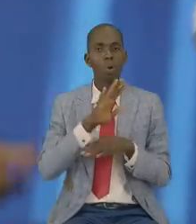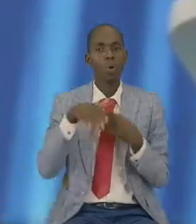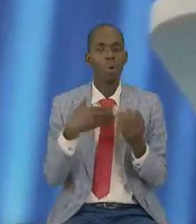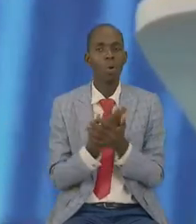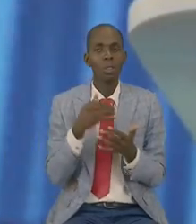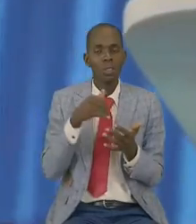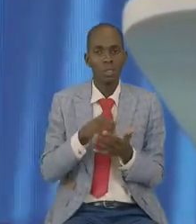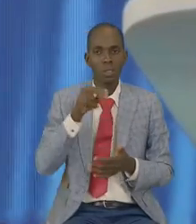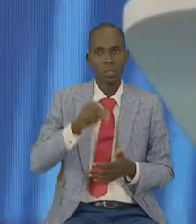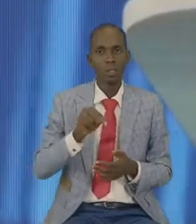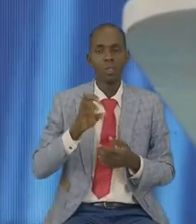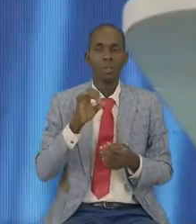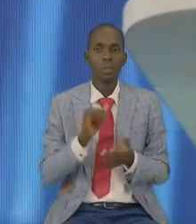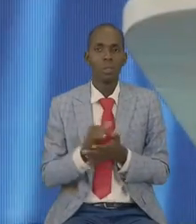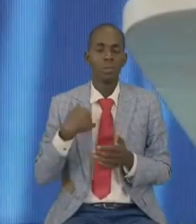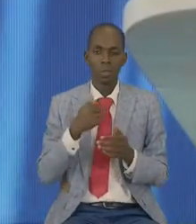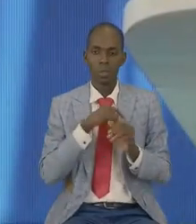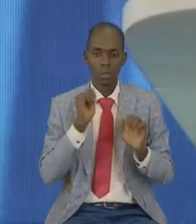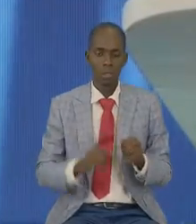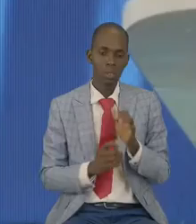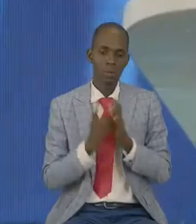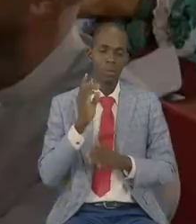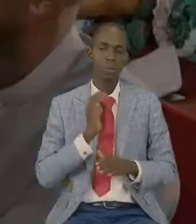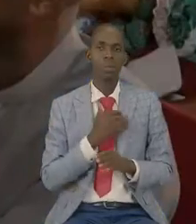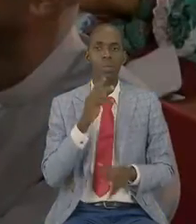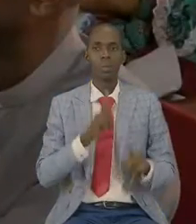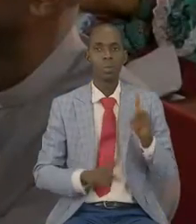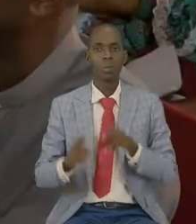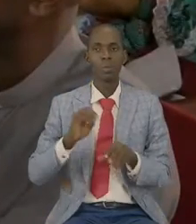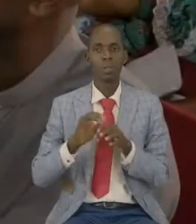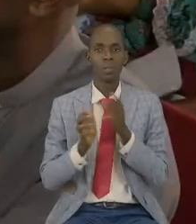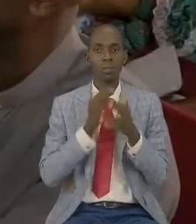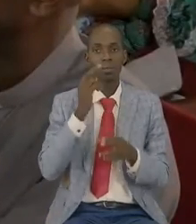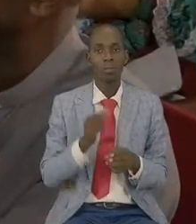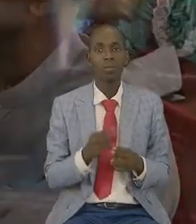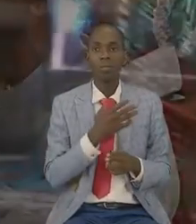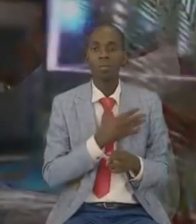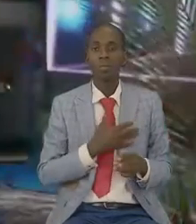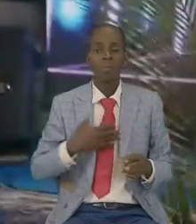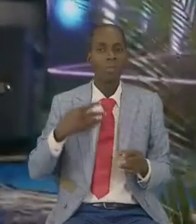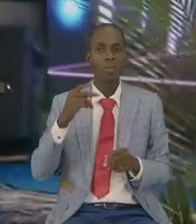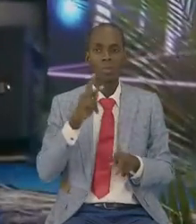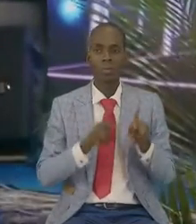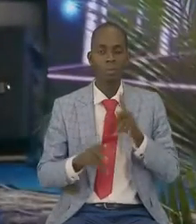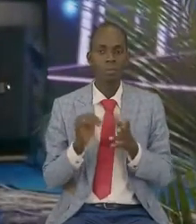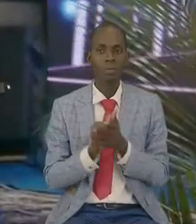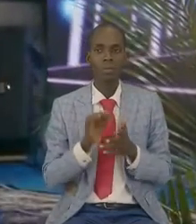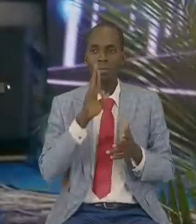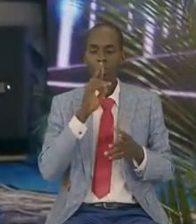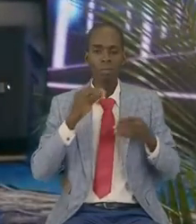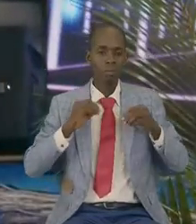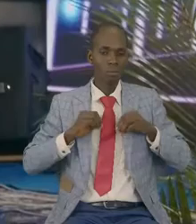we'll uplift our people in Jesus' name. And the people who had been depressed, by